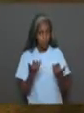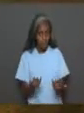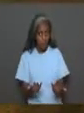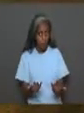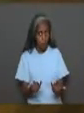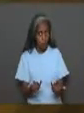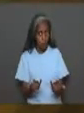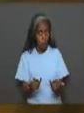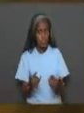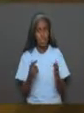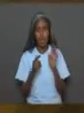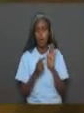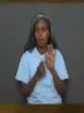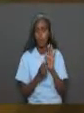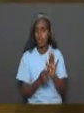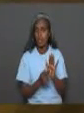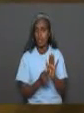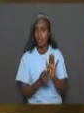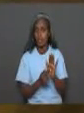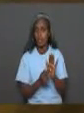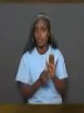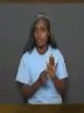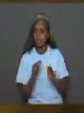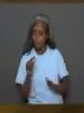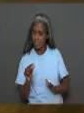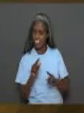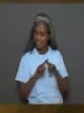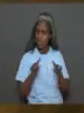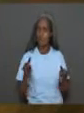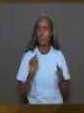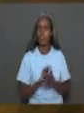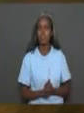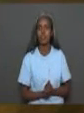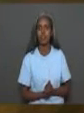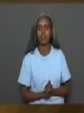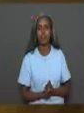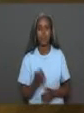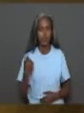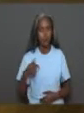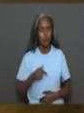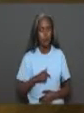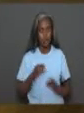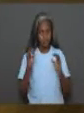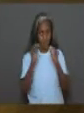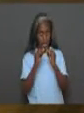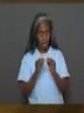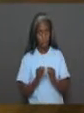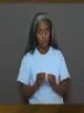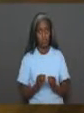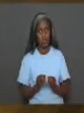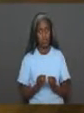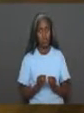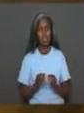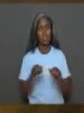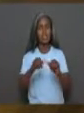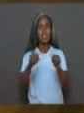Now, the application is a bit different. We will be calculating